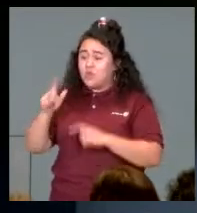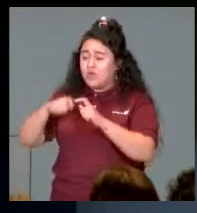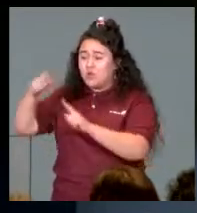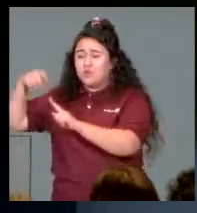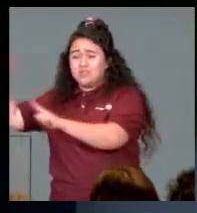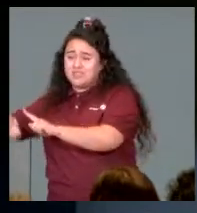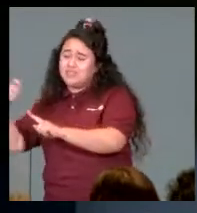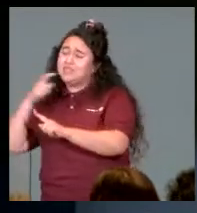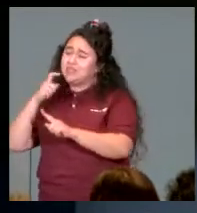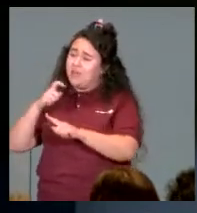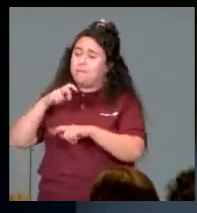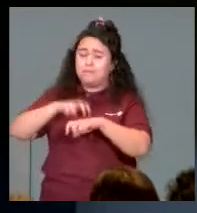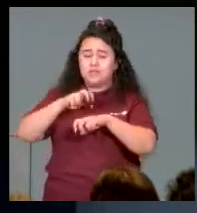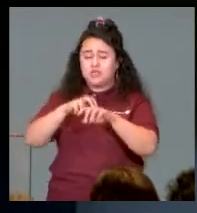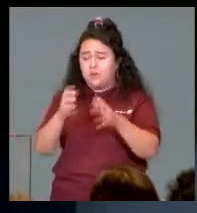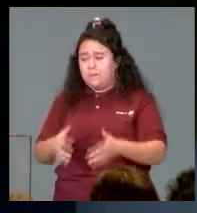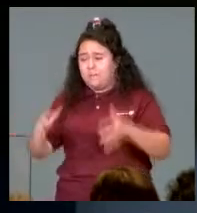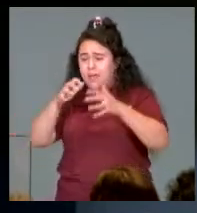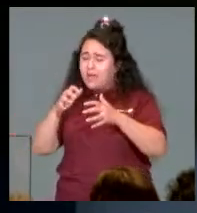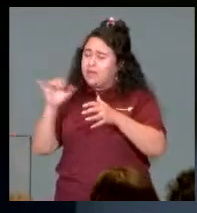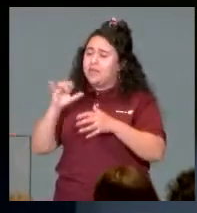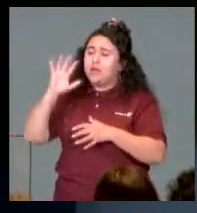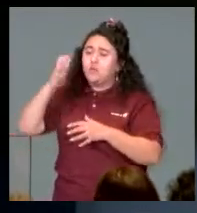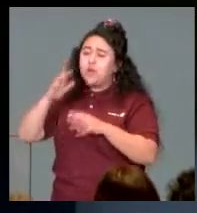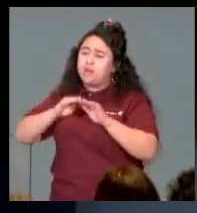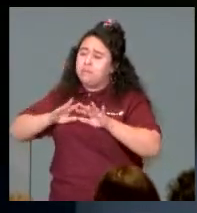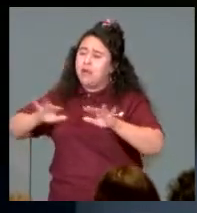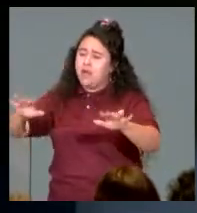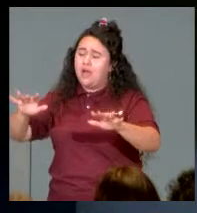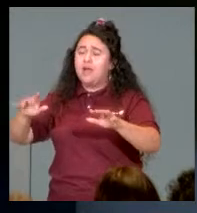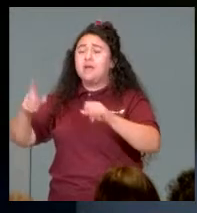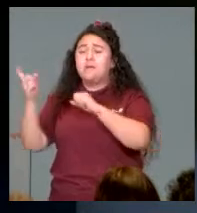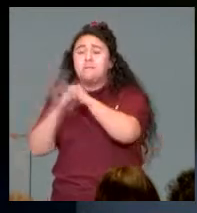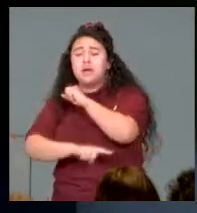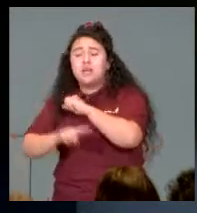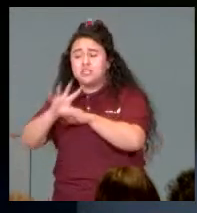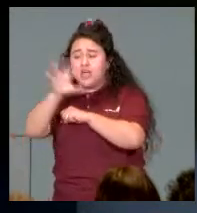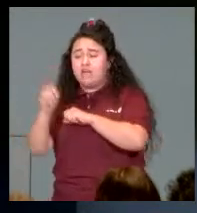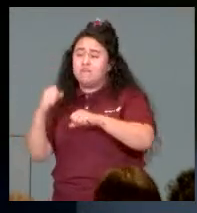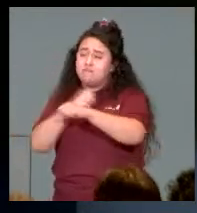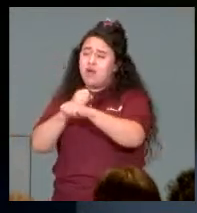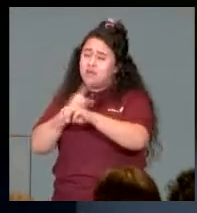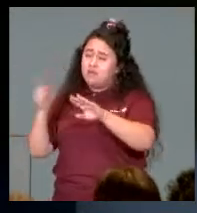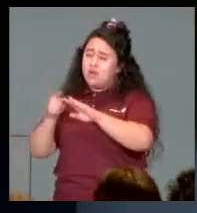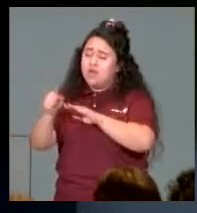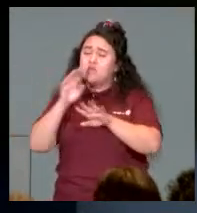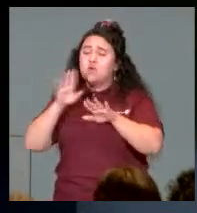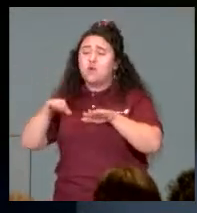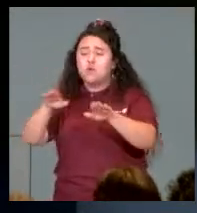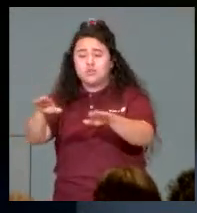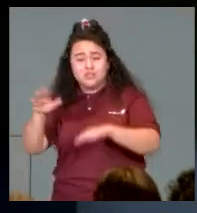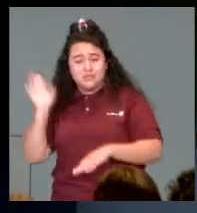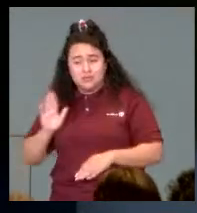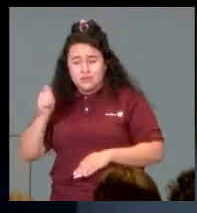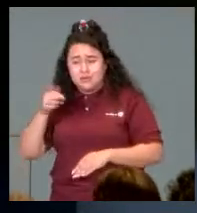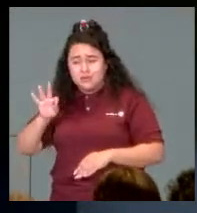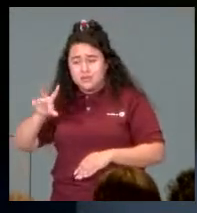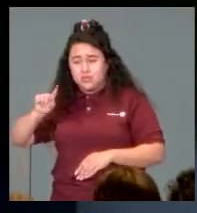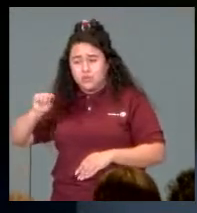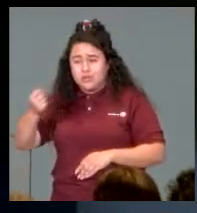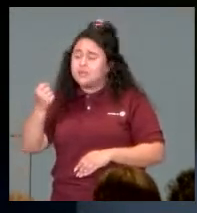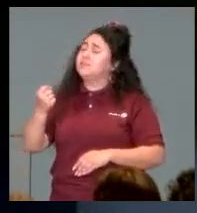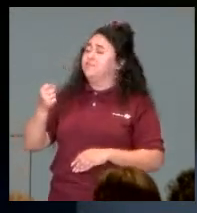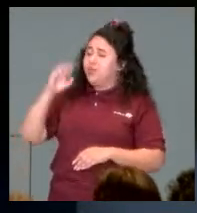potato sack masks go so well with radio codes, or the way condemned Africans fought their way back to the ocean only to find waves made in 1920s, burnt up piano parts,